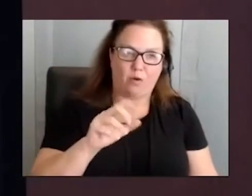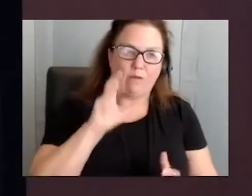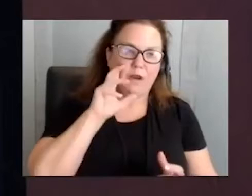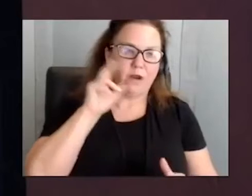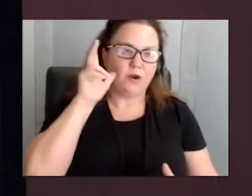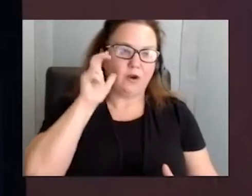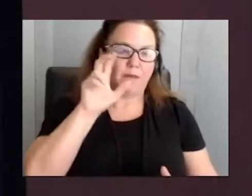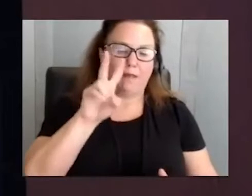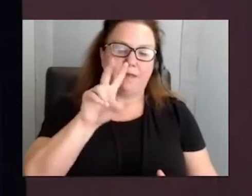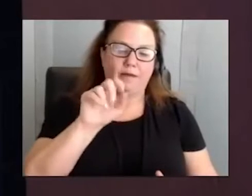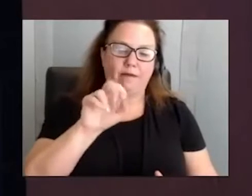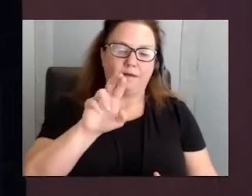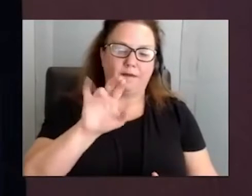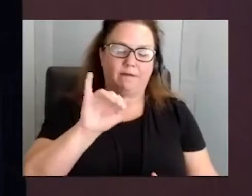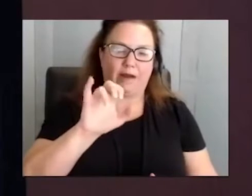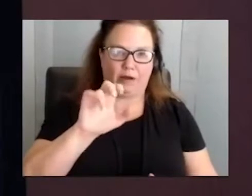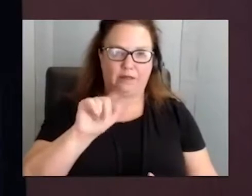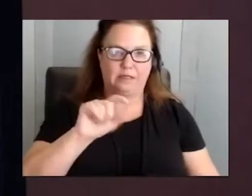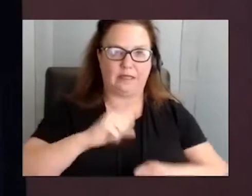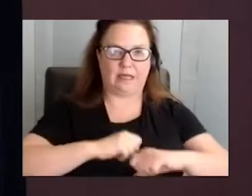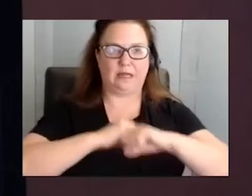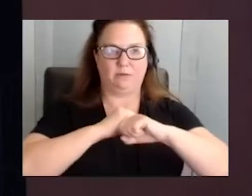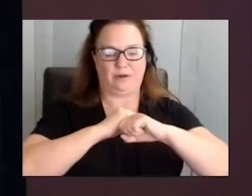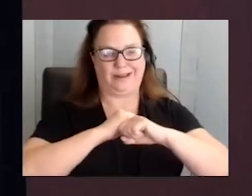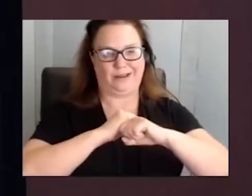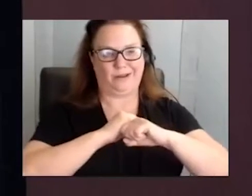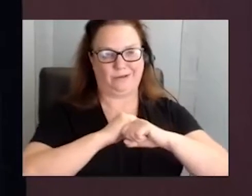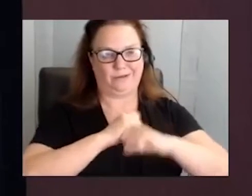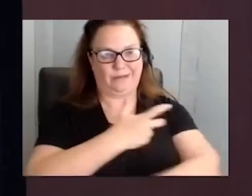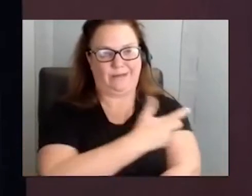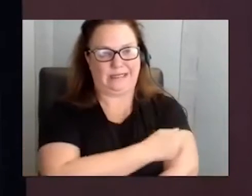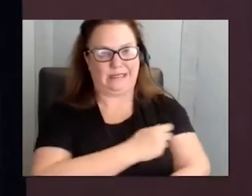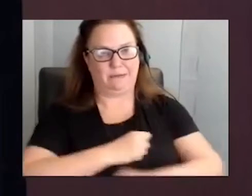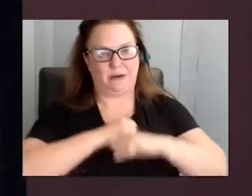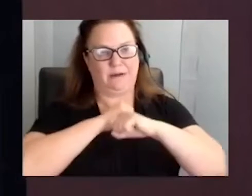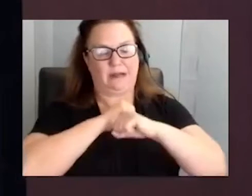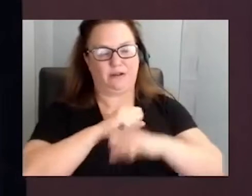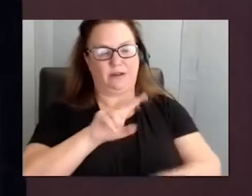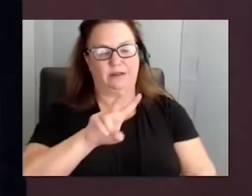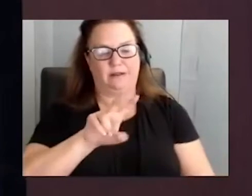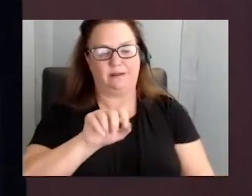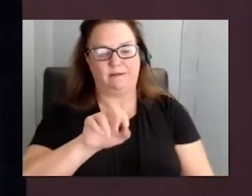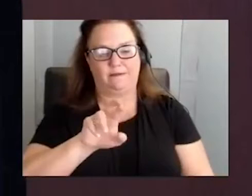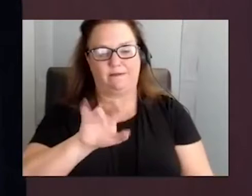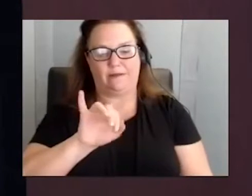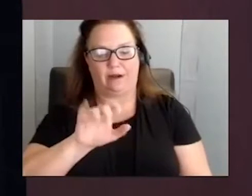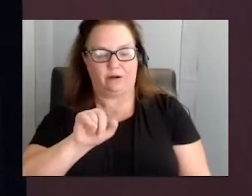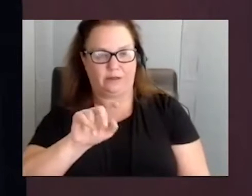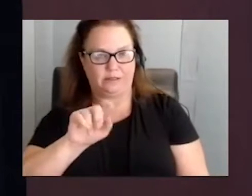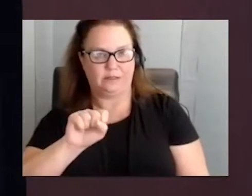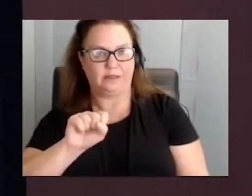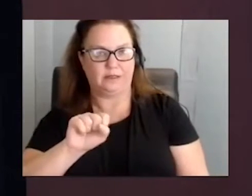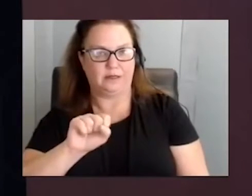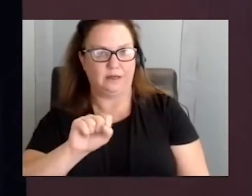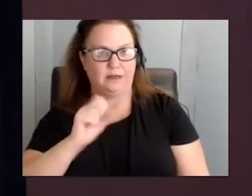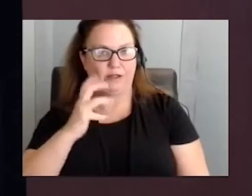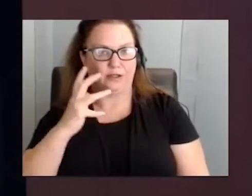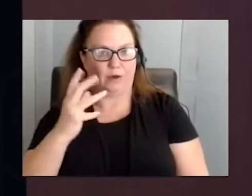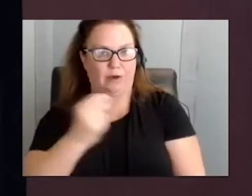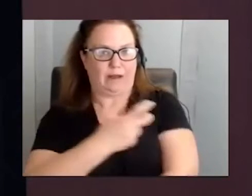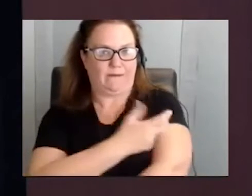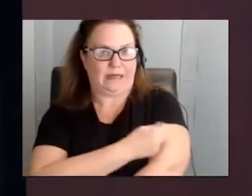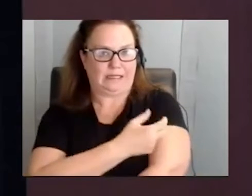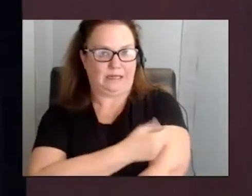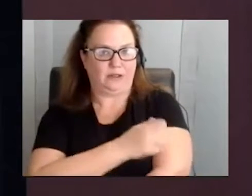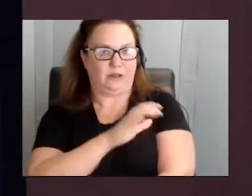those vaccines can also protect you against the variants that exist. So I think is the question, should I go out and get a vaccine even though I've had